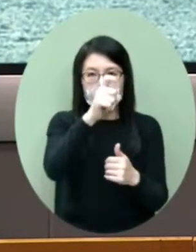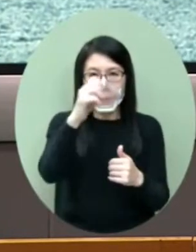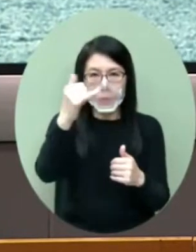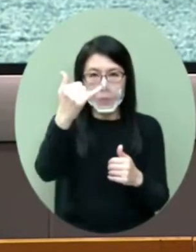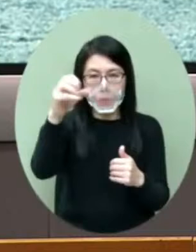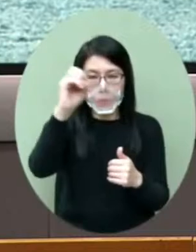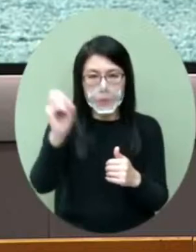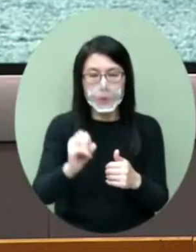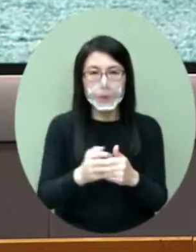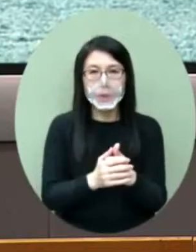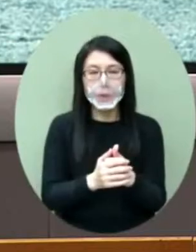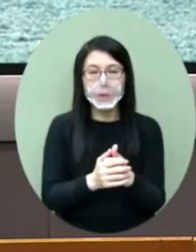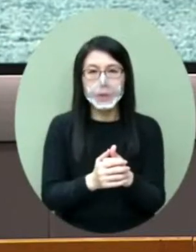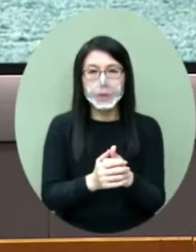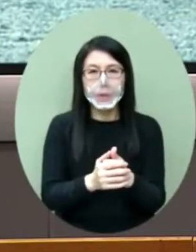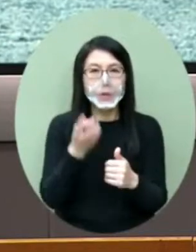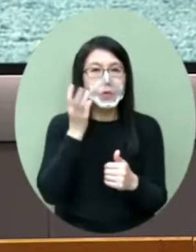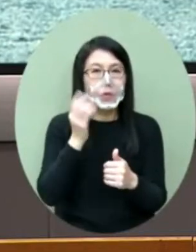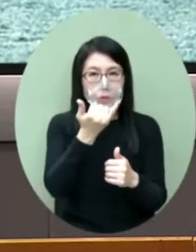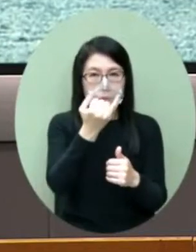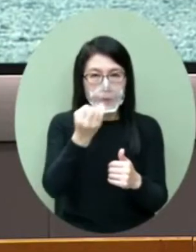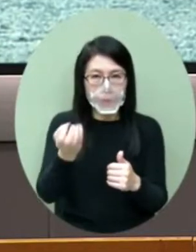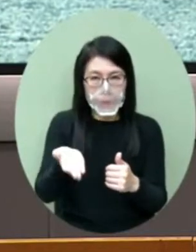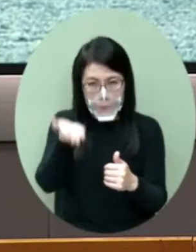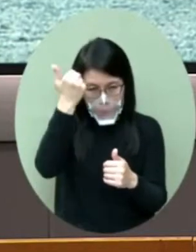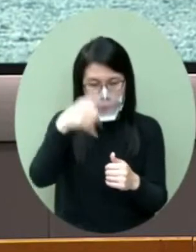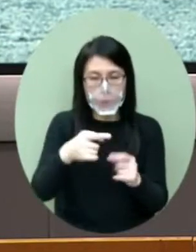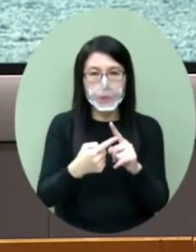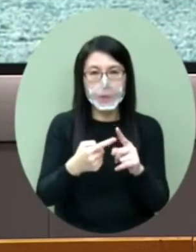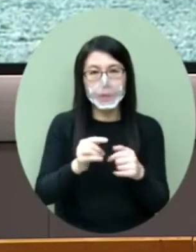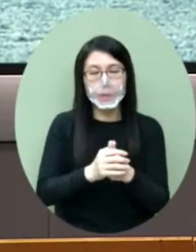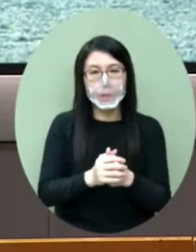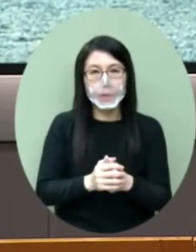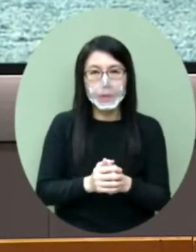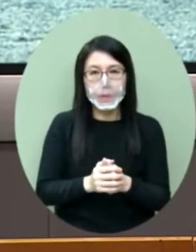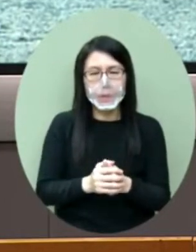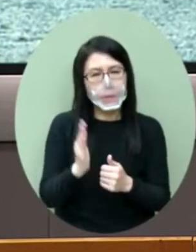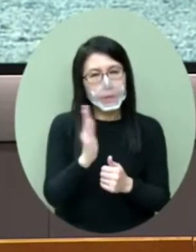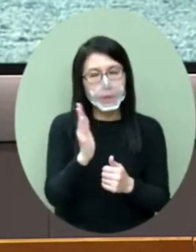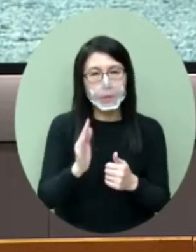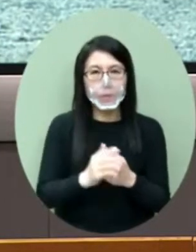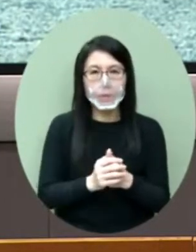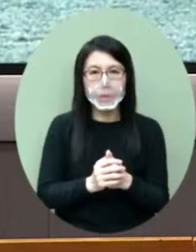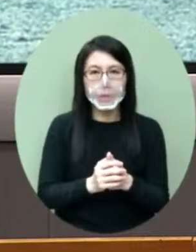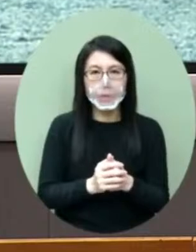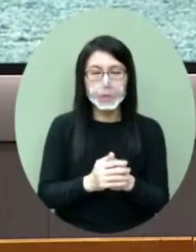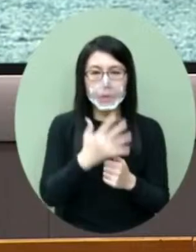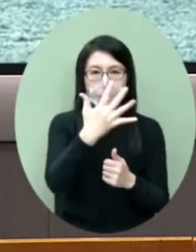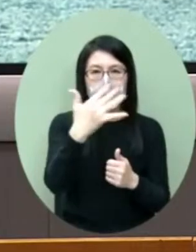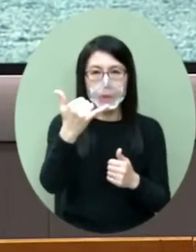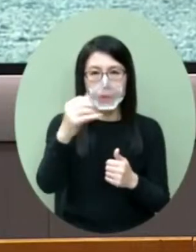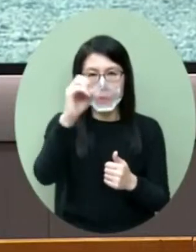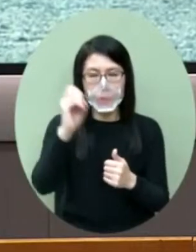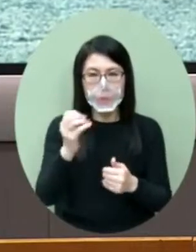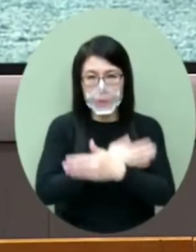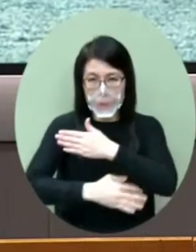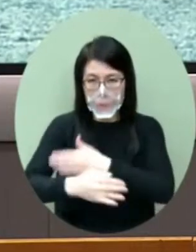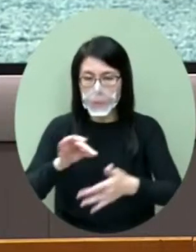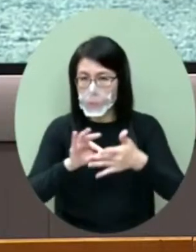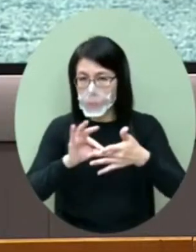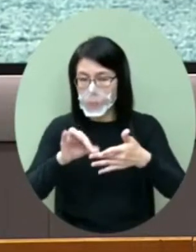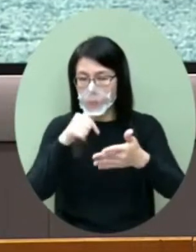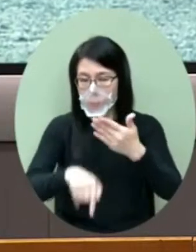86 cases. We have seen 8 cases that are pediatric patients. 96% of them are over the age of